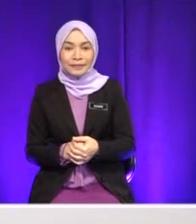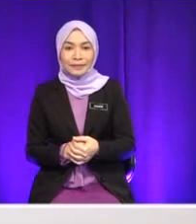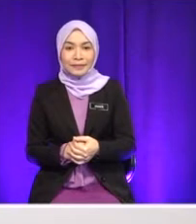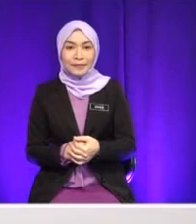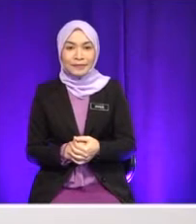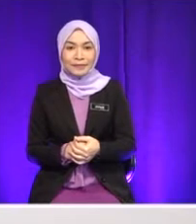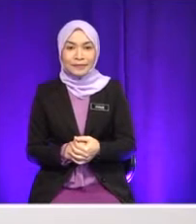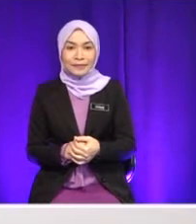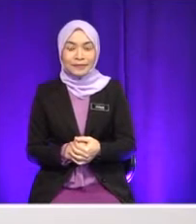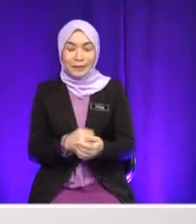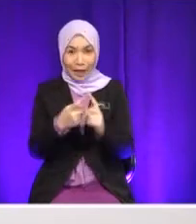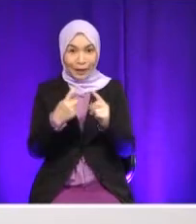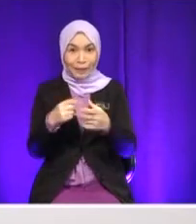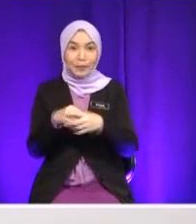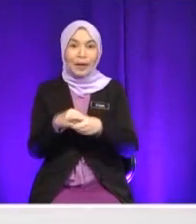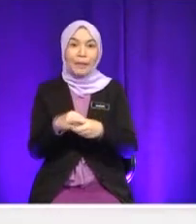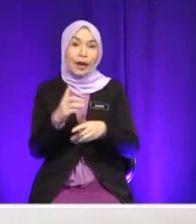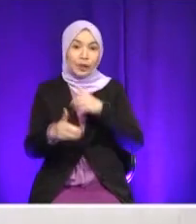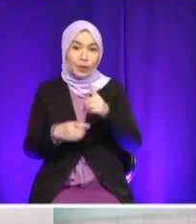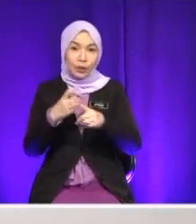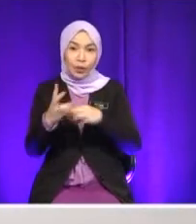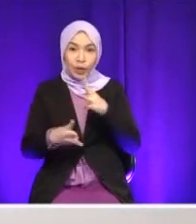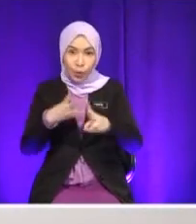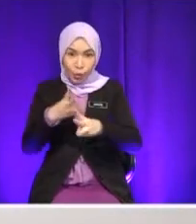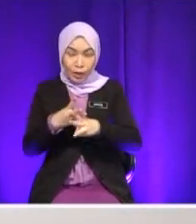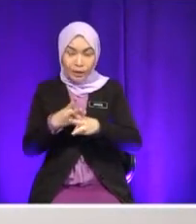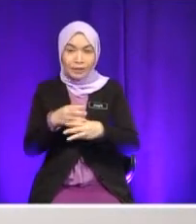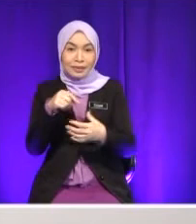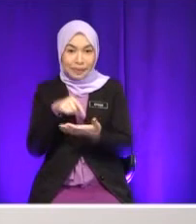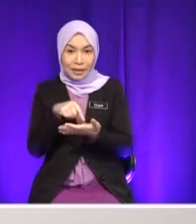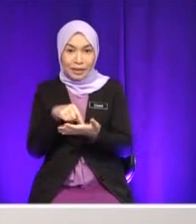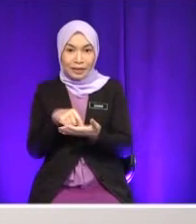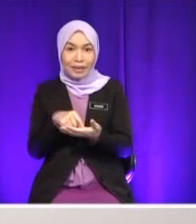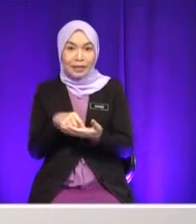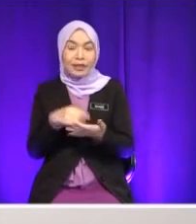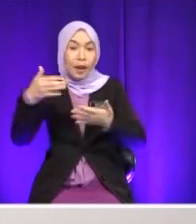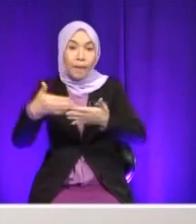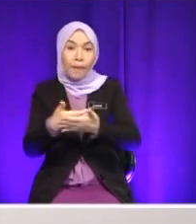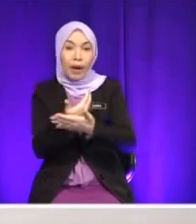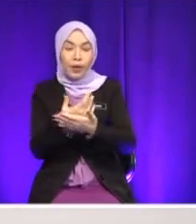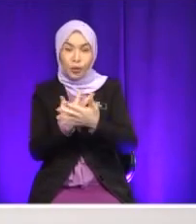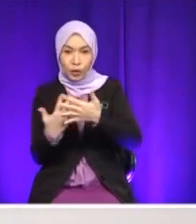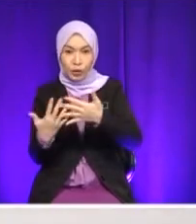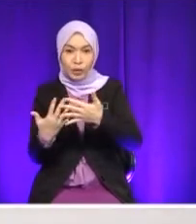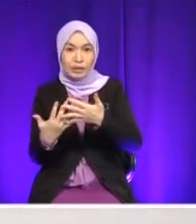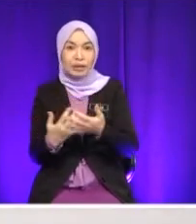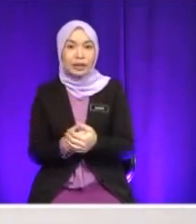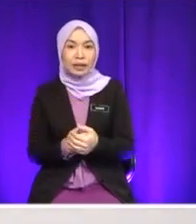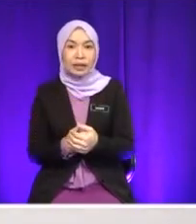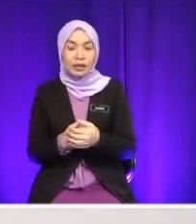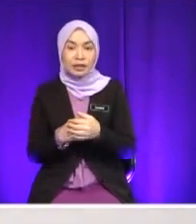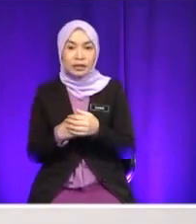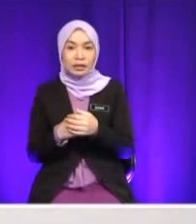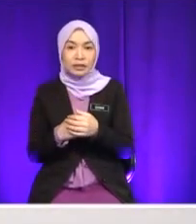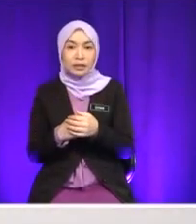tremendously enormous world. For example, I can keep myself updated by knowing the most recent wars happening in certain